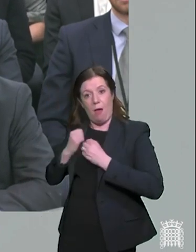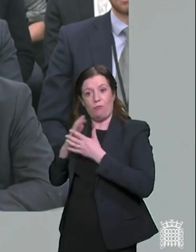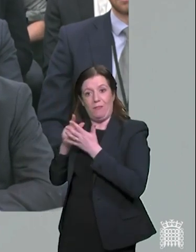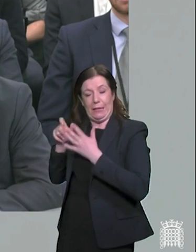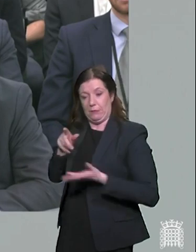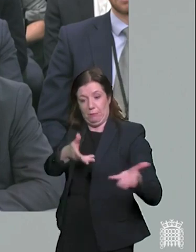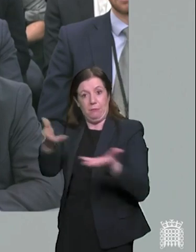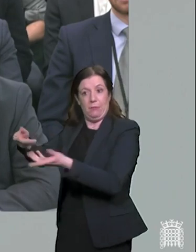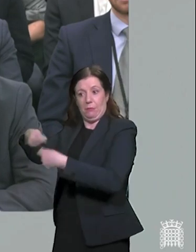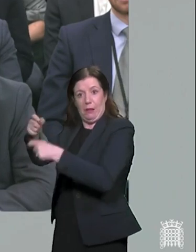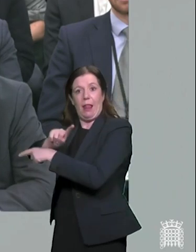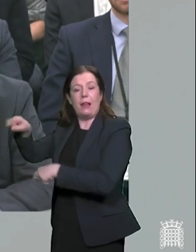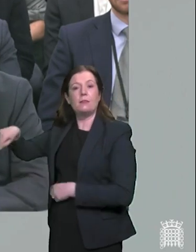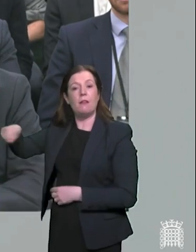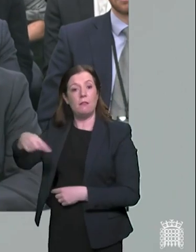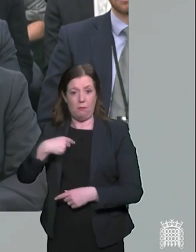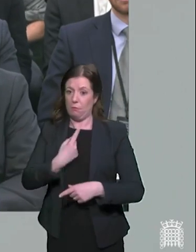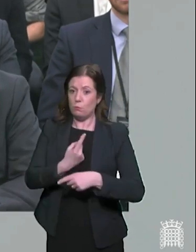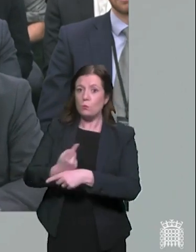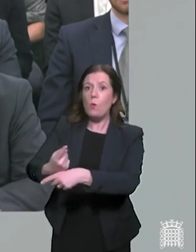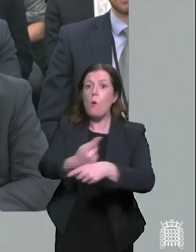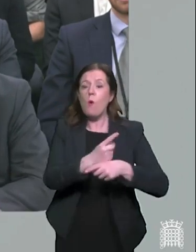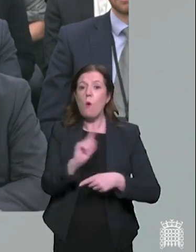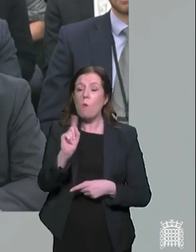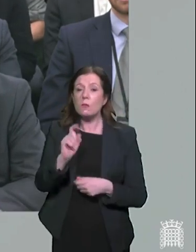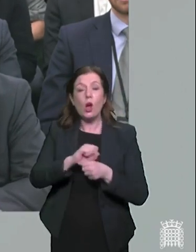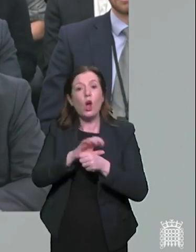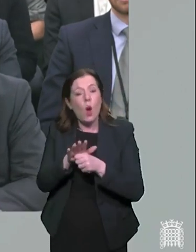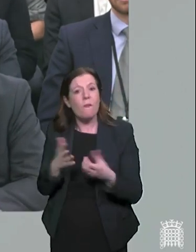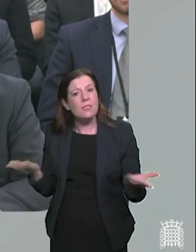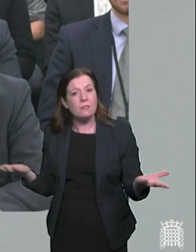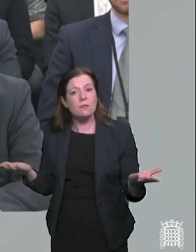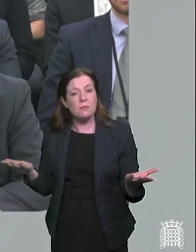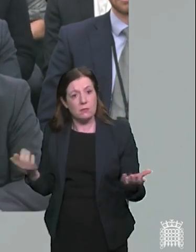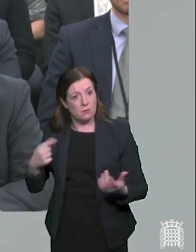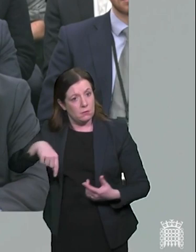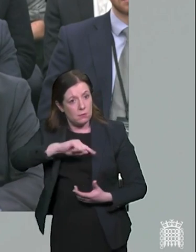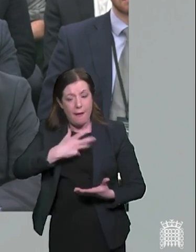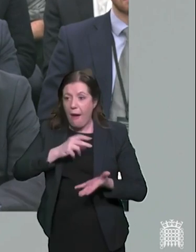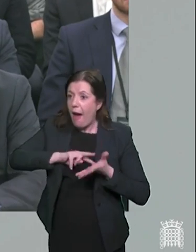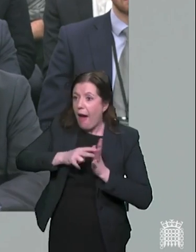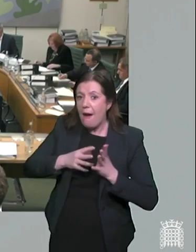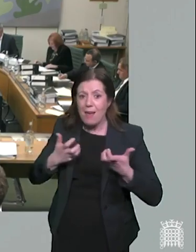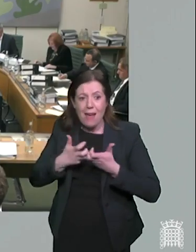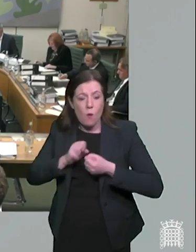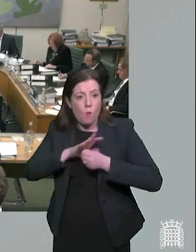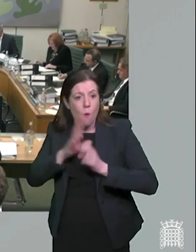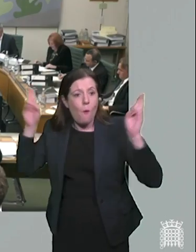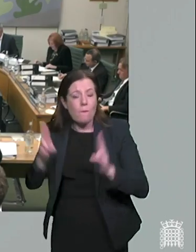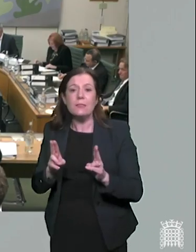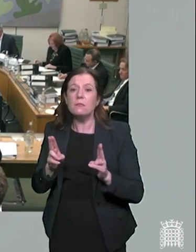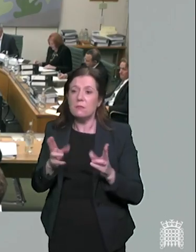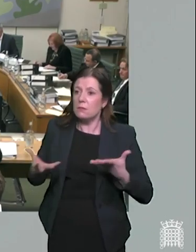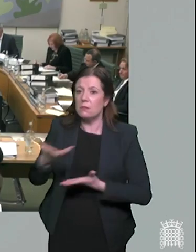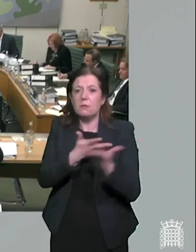secretaries. We talked, as you would expect, about COVID and what we were doing to beat the pandemic. It is